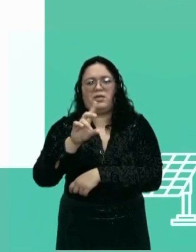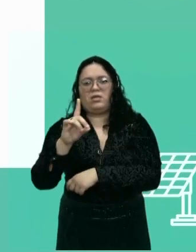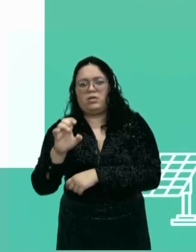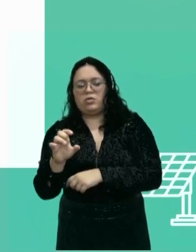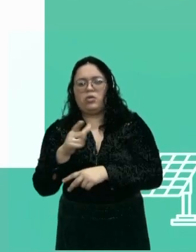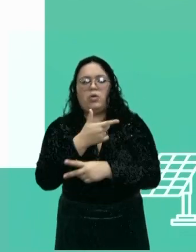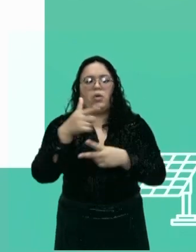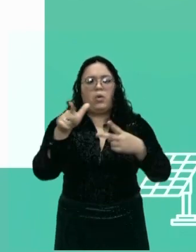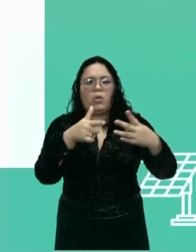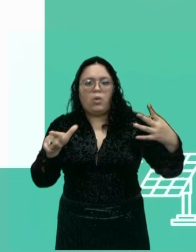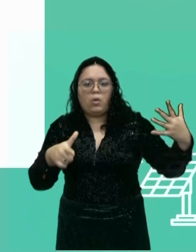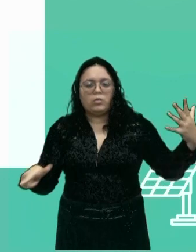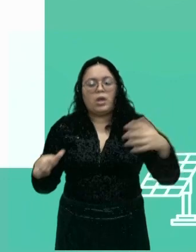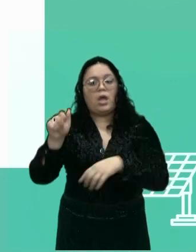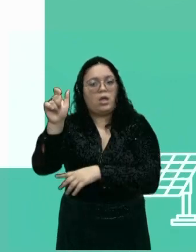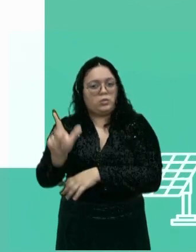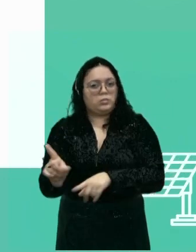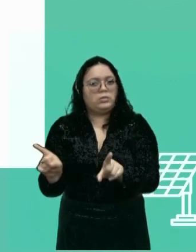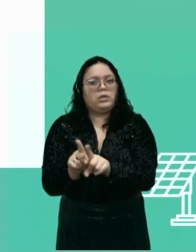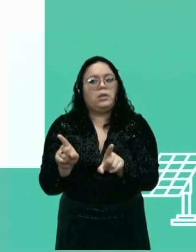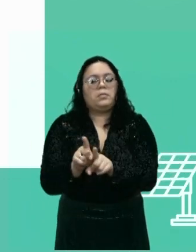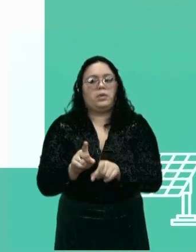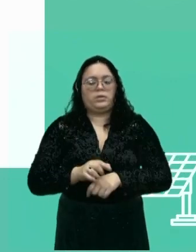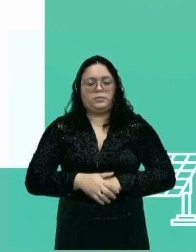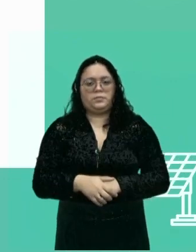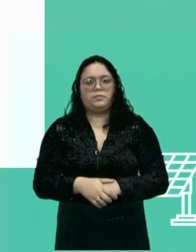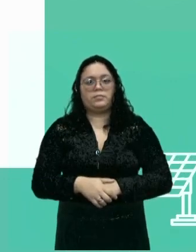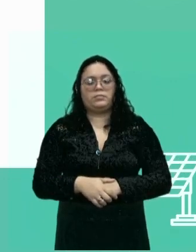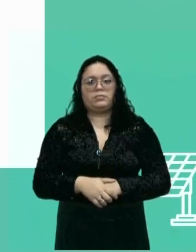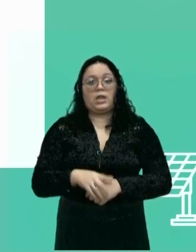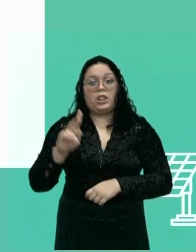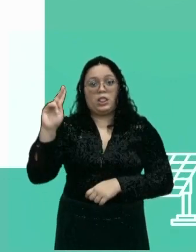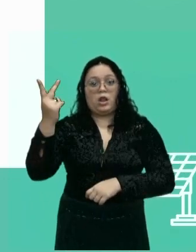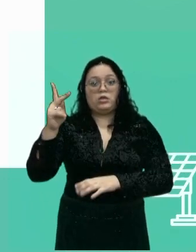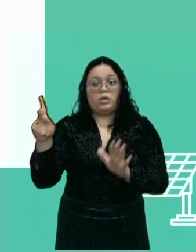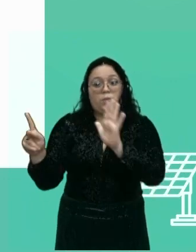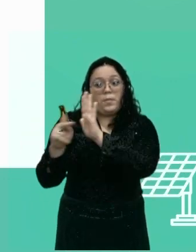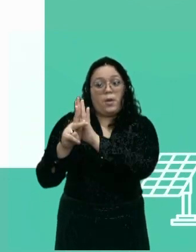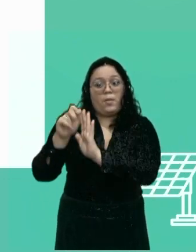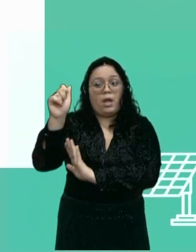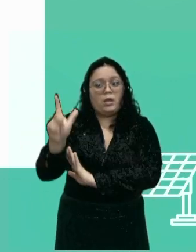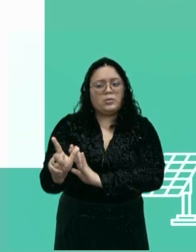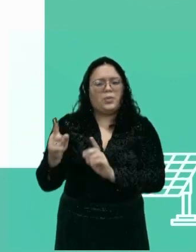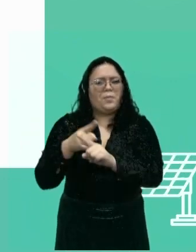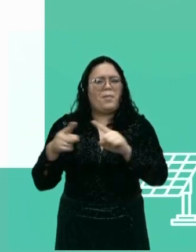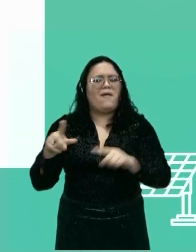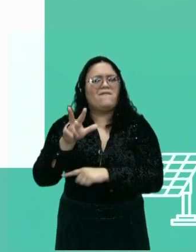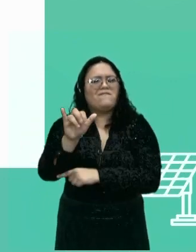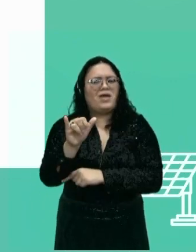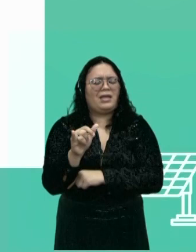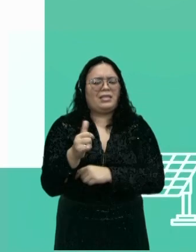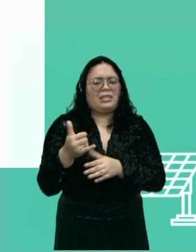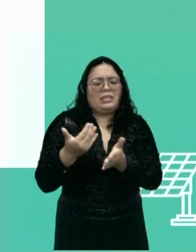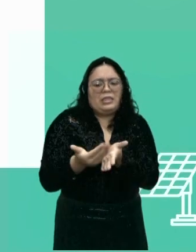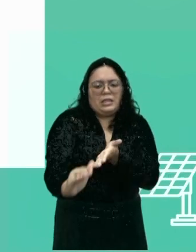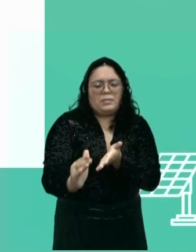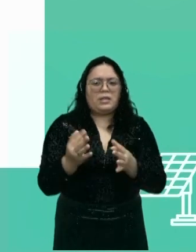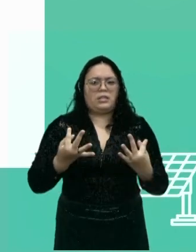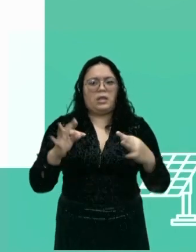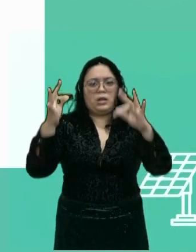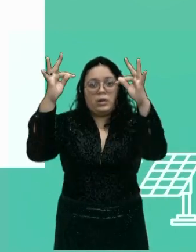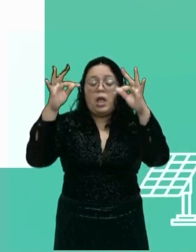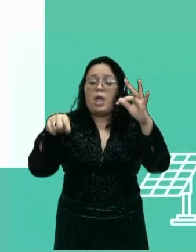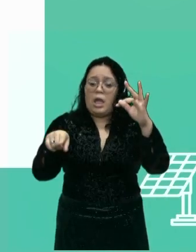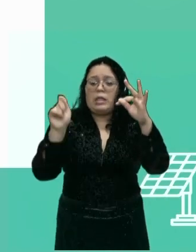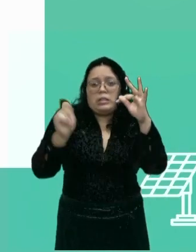carbon capture enabled hydrogen production. So we will not discriminate between different technologies as long as they can be classified as low carbon